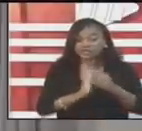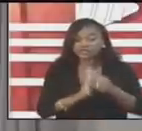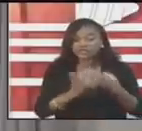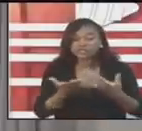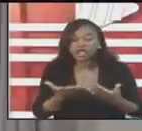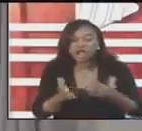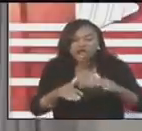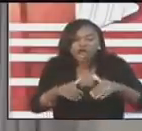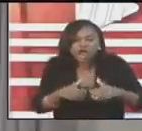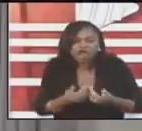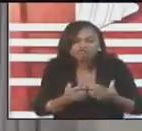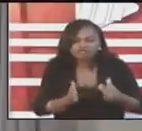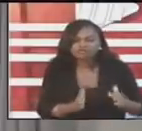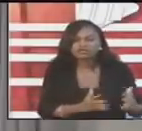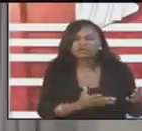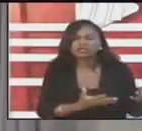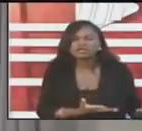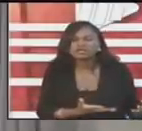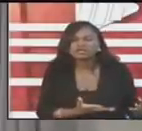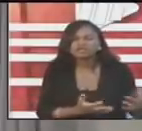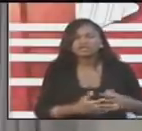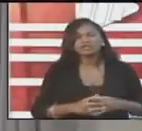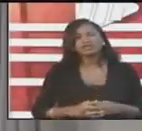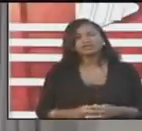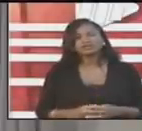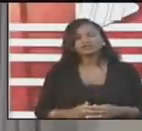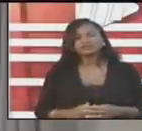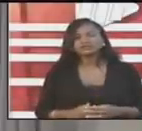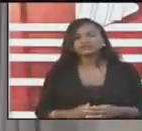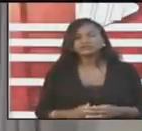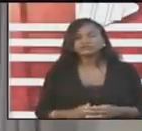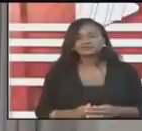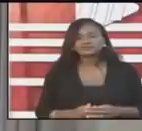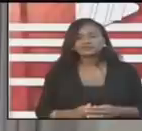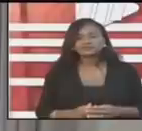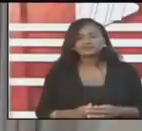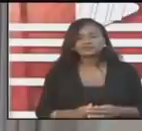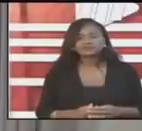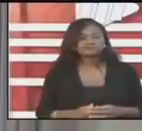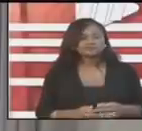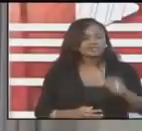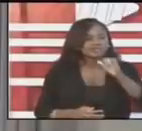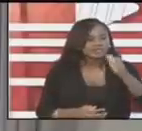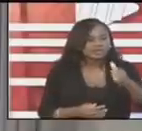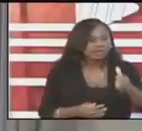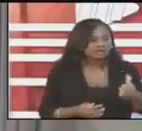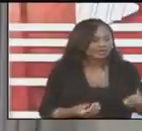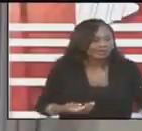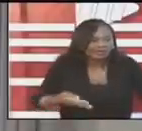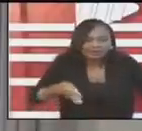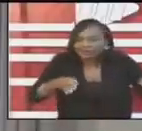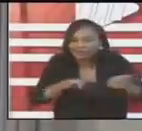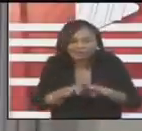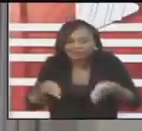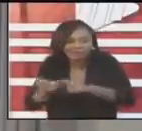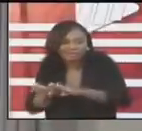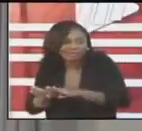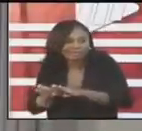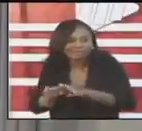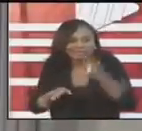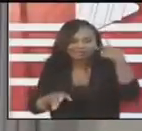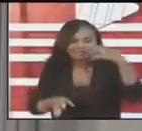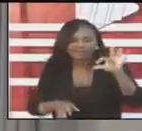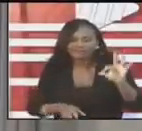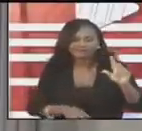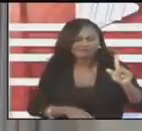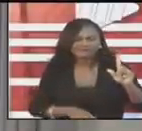raise. Preparing for this year's flu season, we will not shut down the country for seasonal flu, for